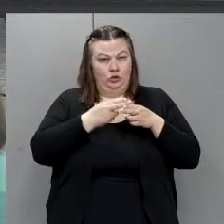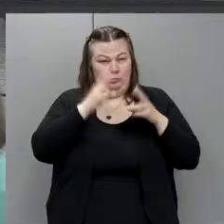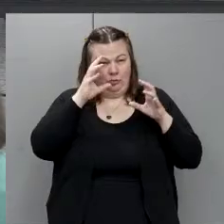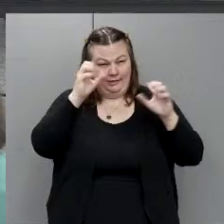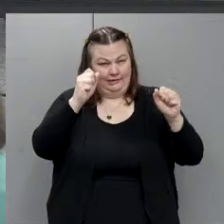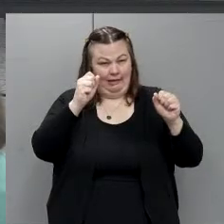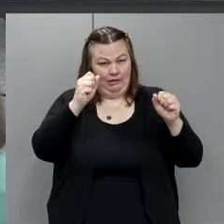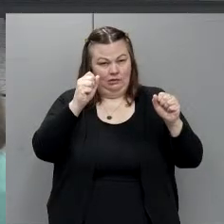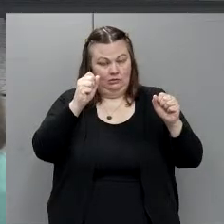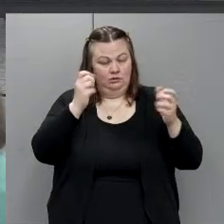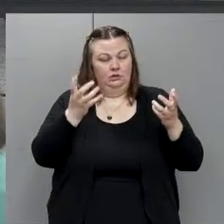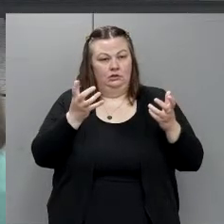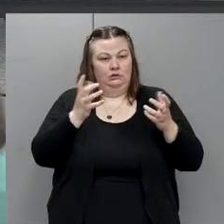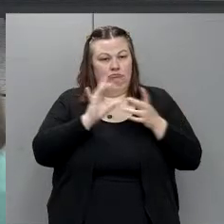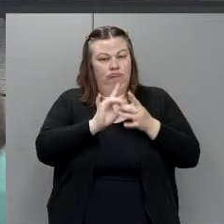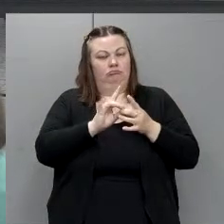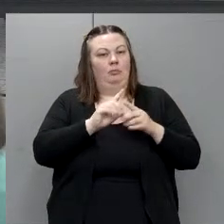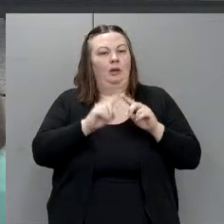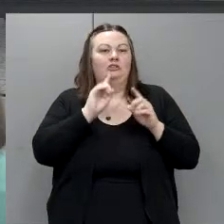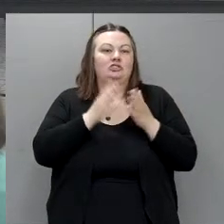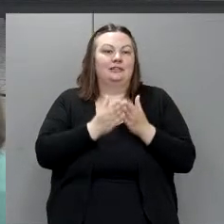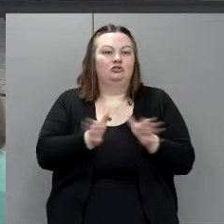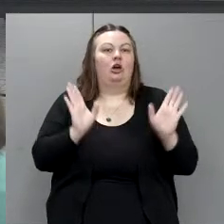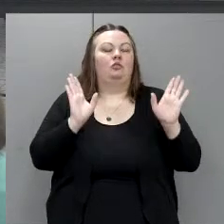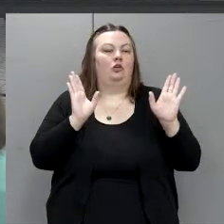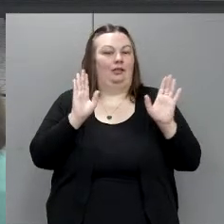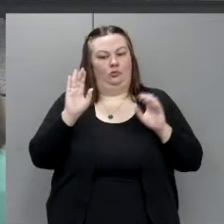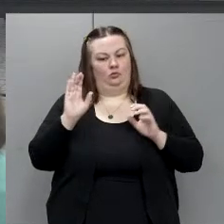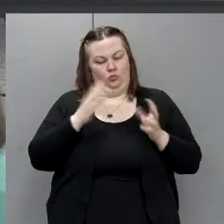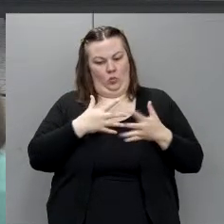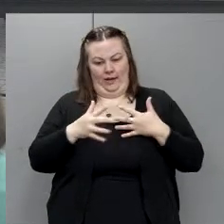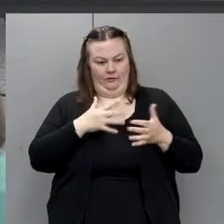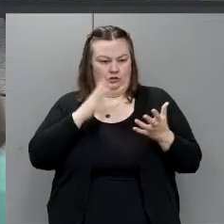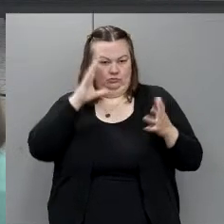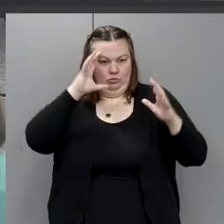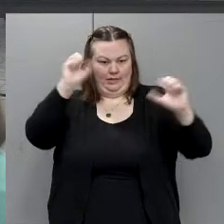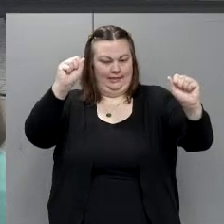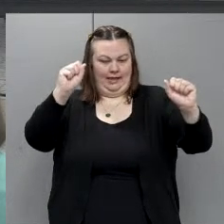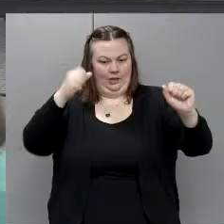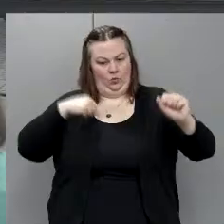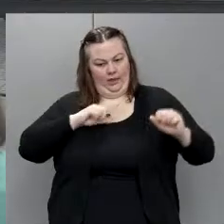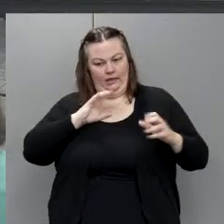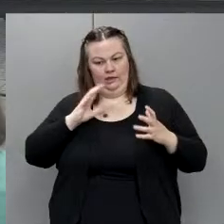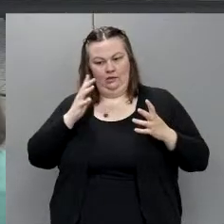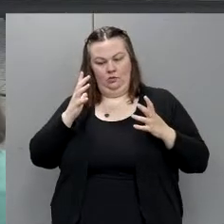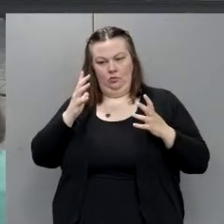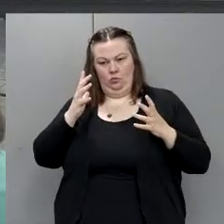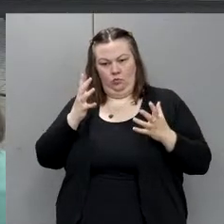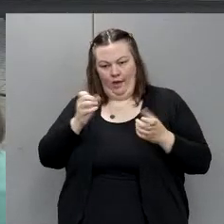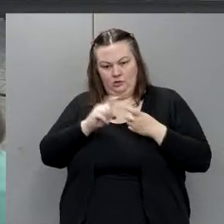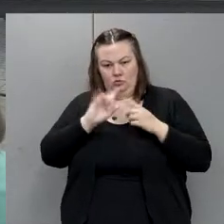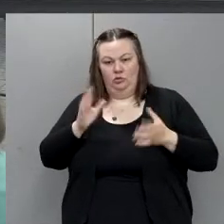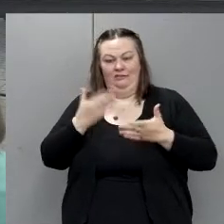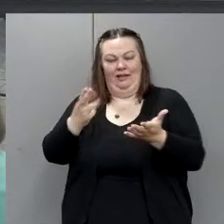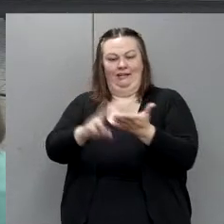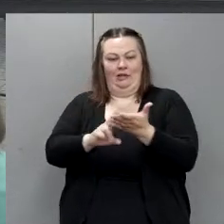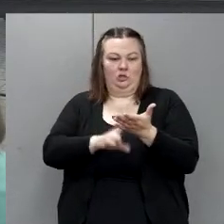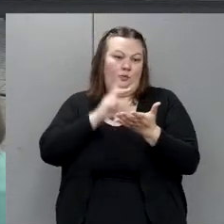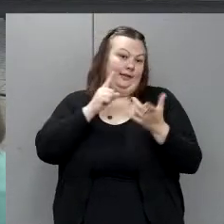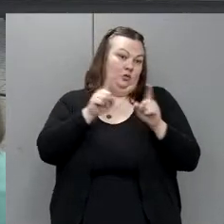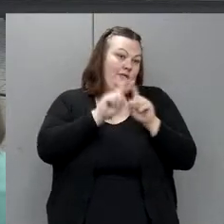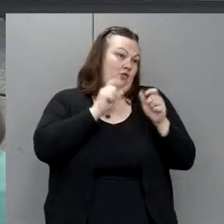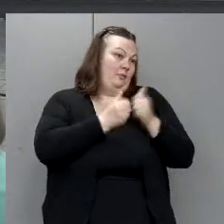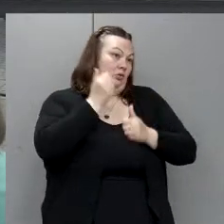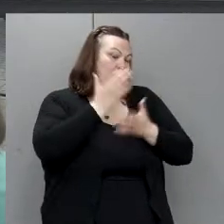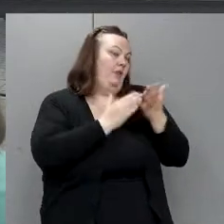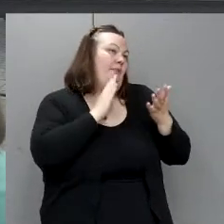mind. Just in general, whatever president we want to provide a contract that we all agree, that for the most part,